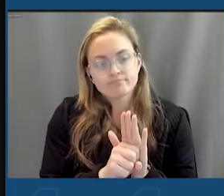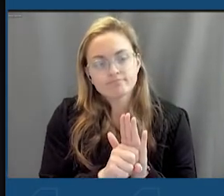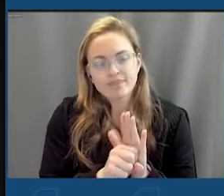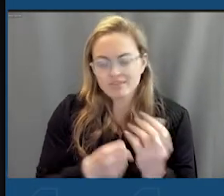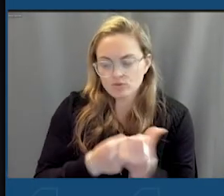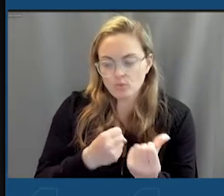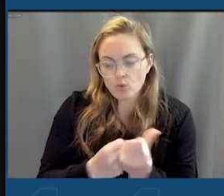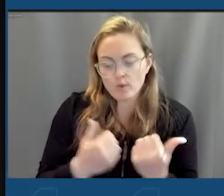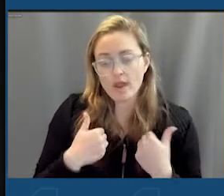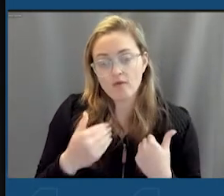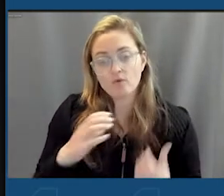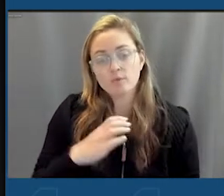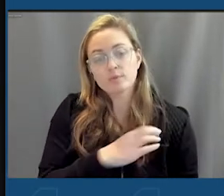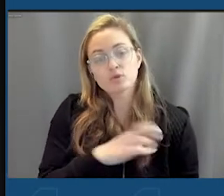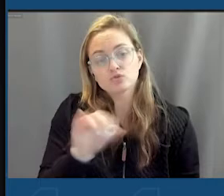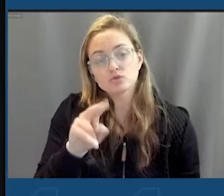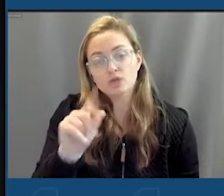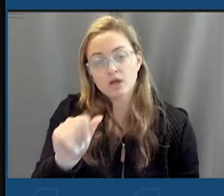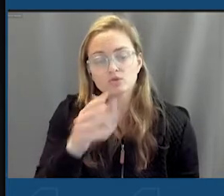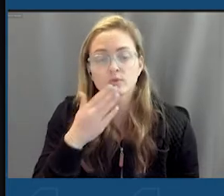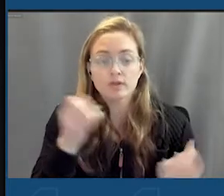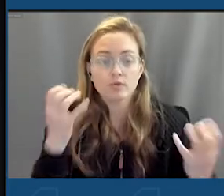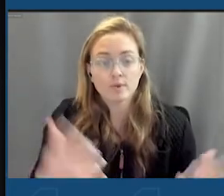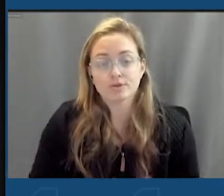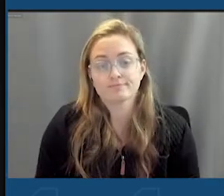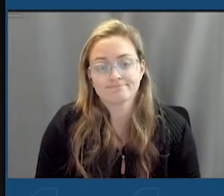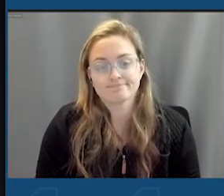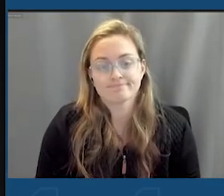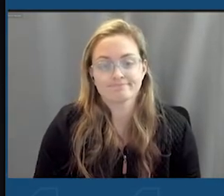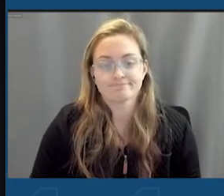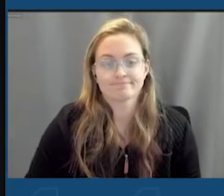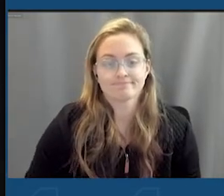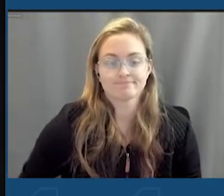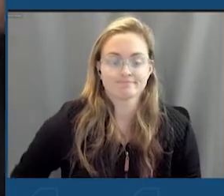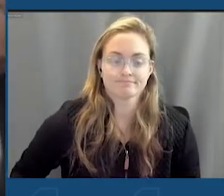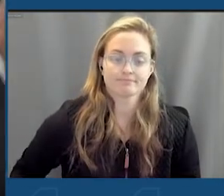Commissioner Rosado as well. So thank you all very, very much.